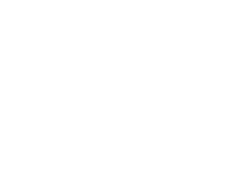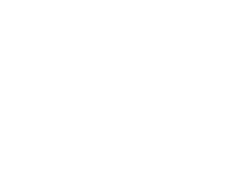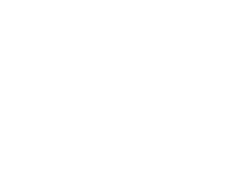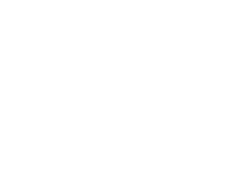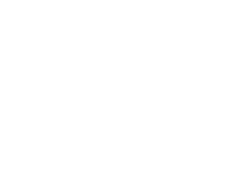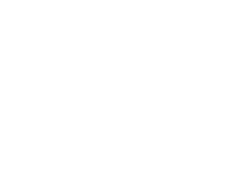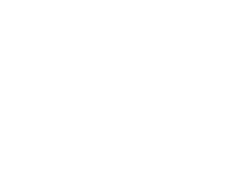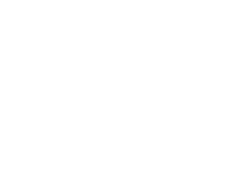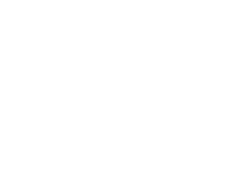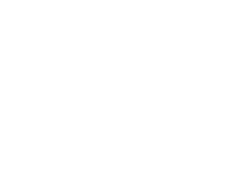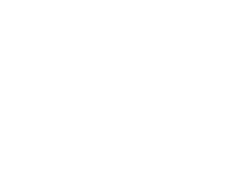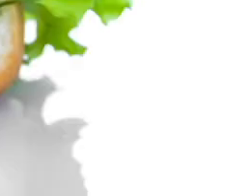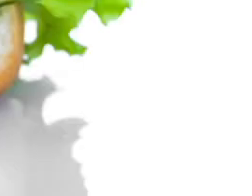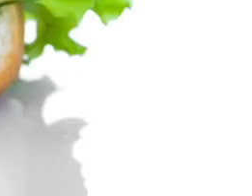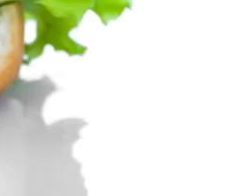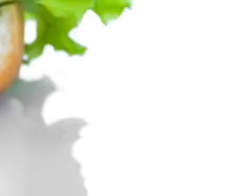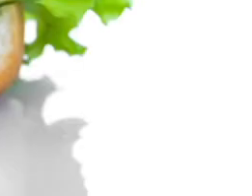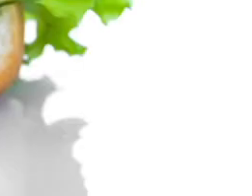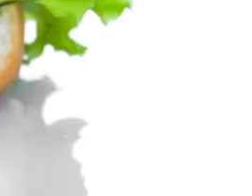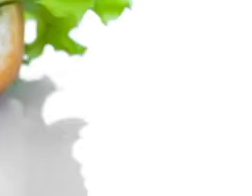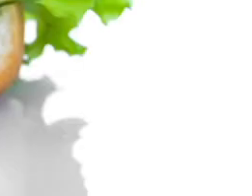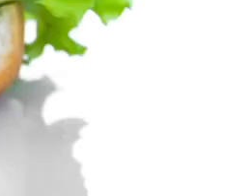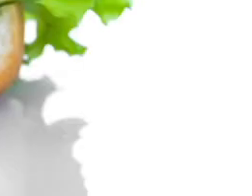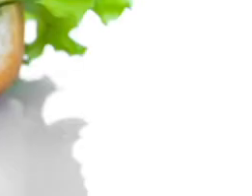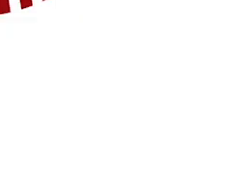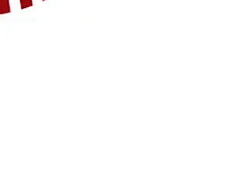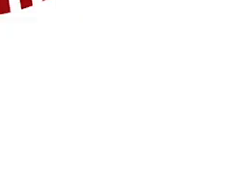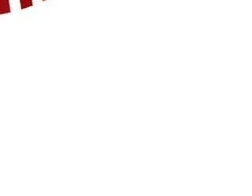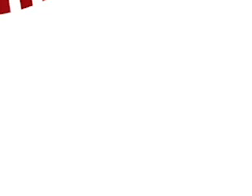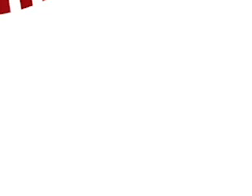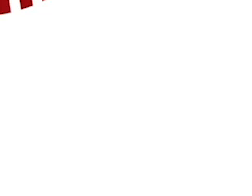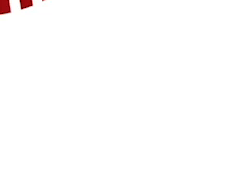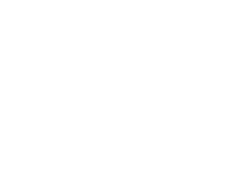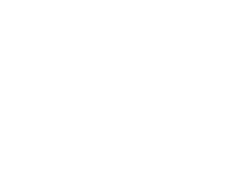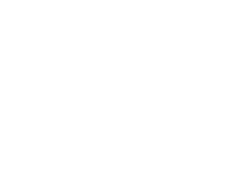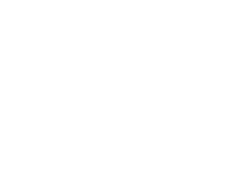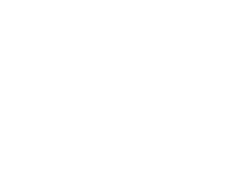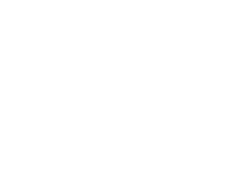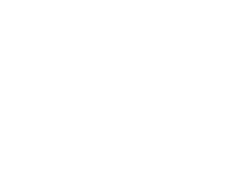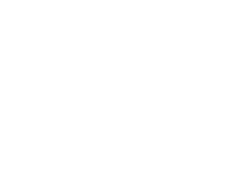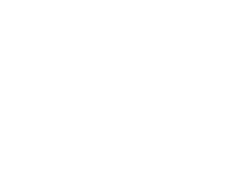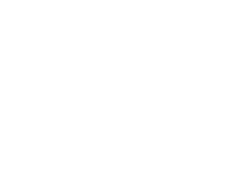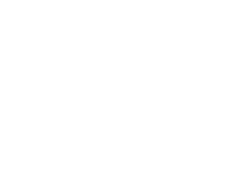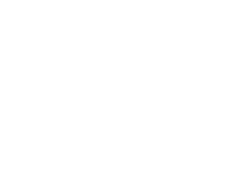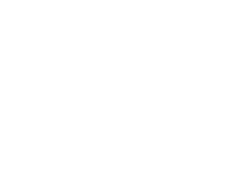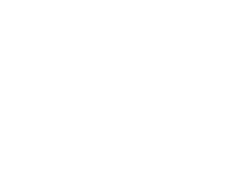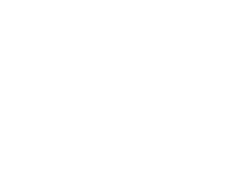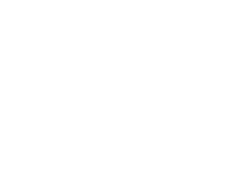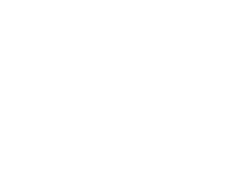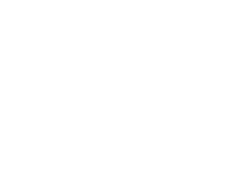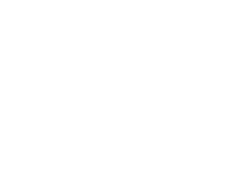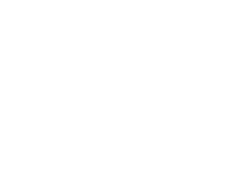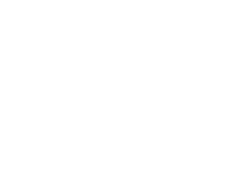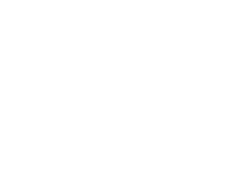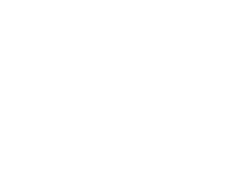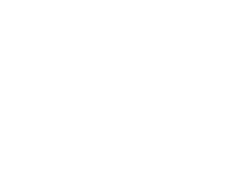good for health. When insulin is present, the brain goes into starvation mode, and fast food serves that purpose conveniently. Sugar also